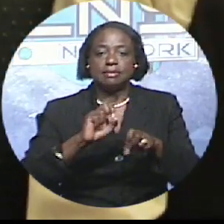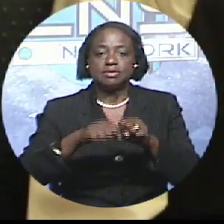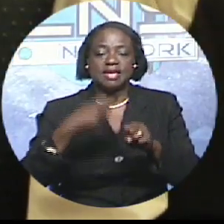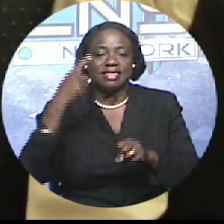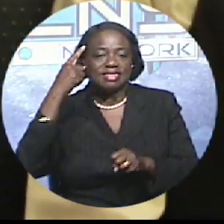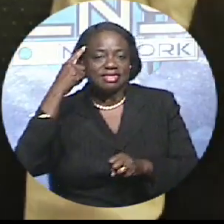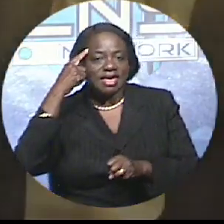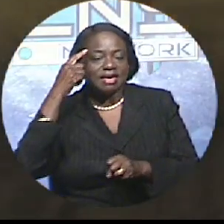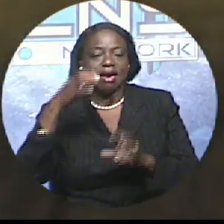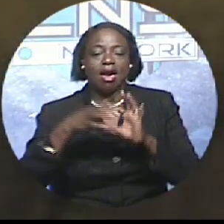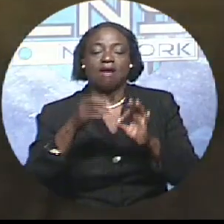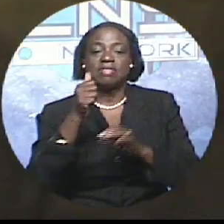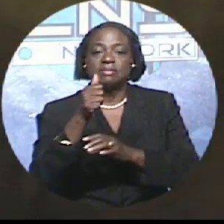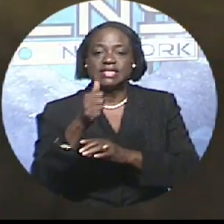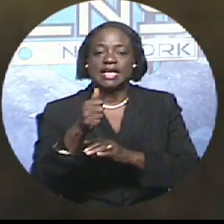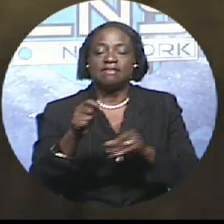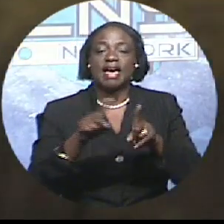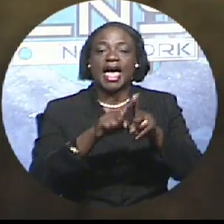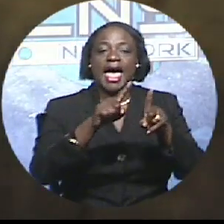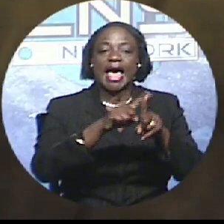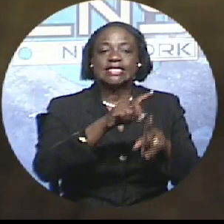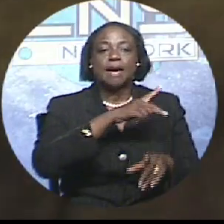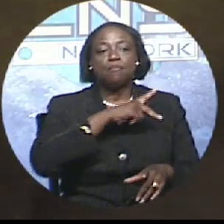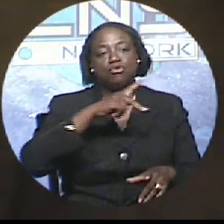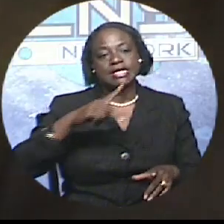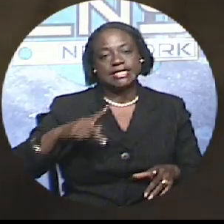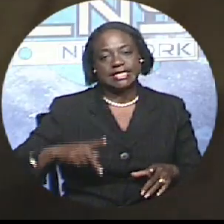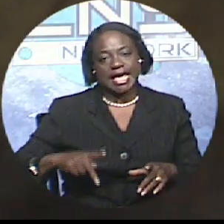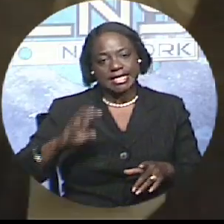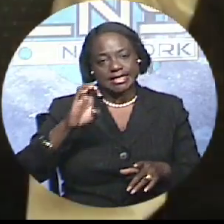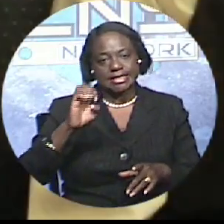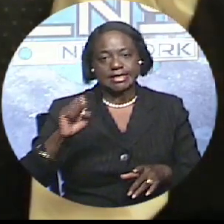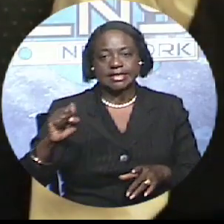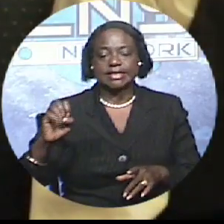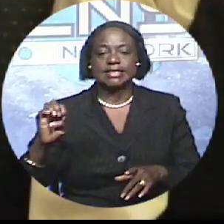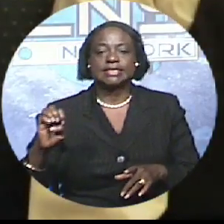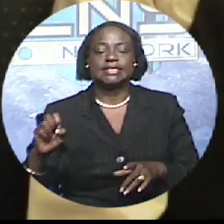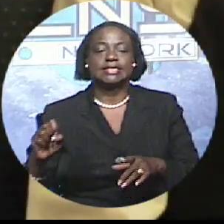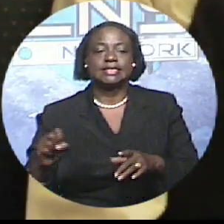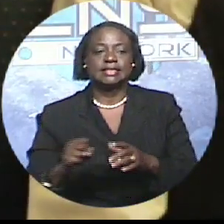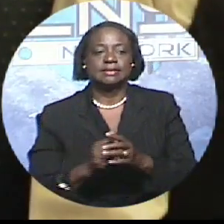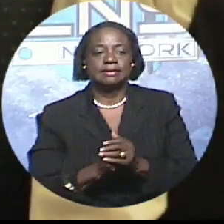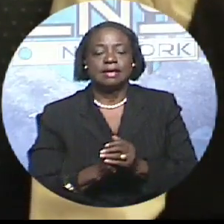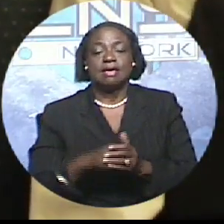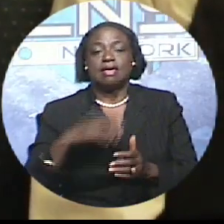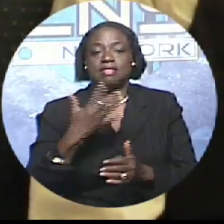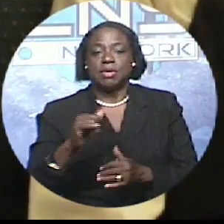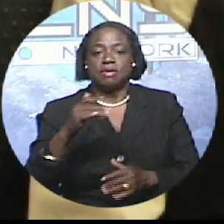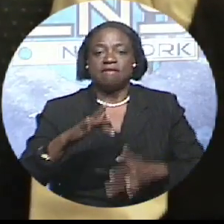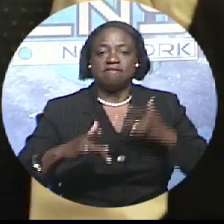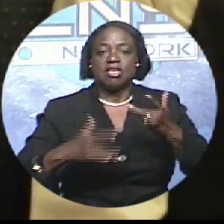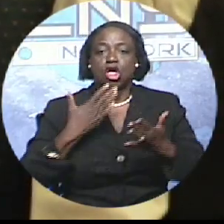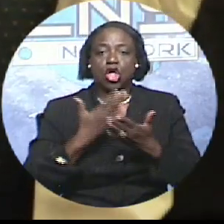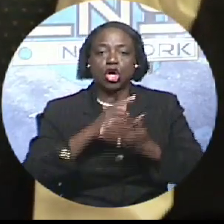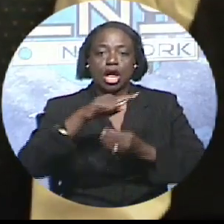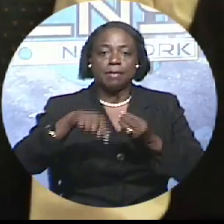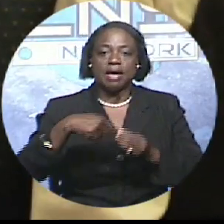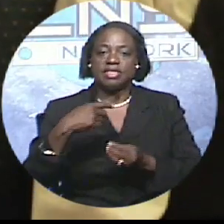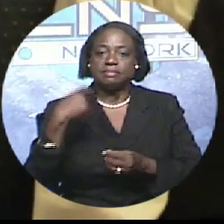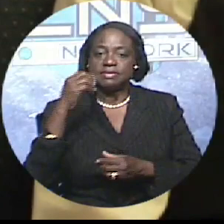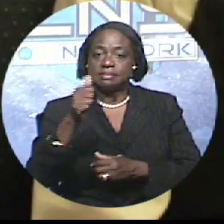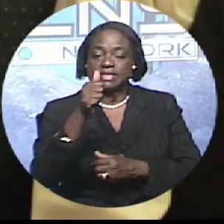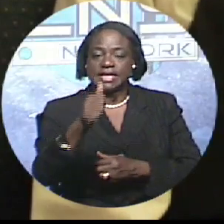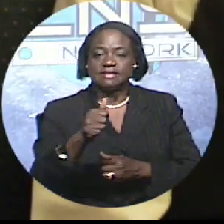as princesses. Maybe that would help with their self-esteem, make them feel good about themselves and how beautiful they are.